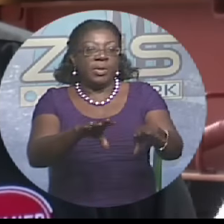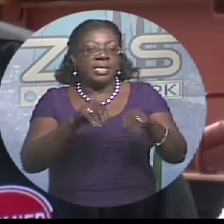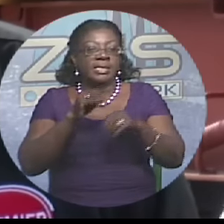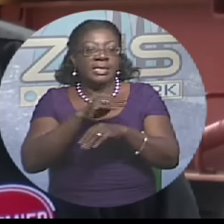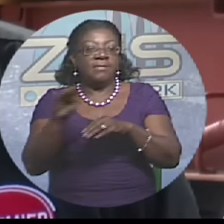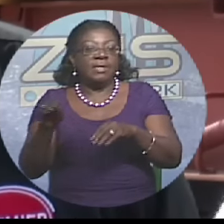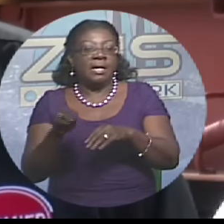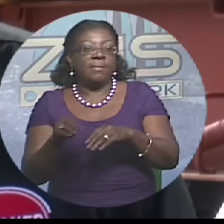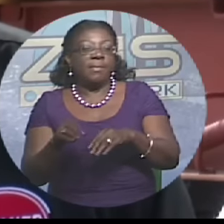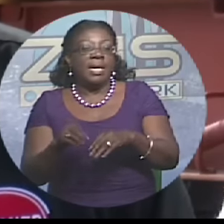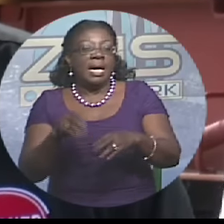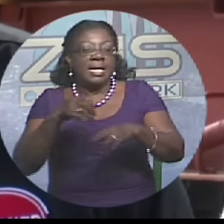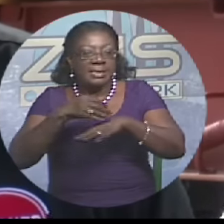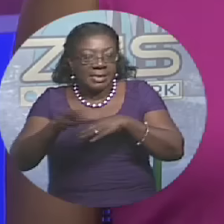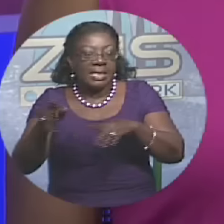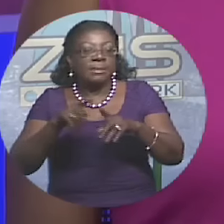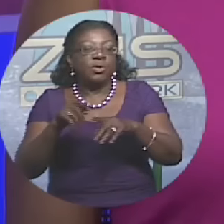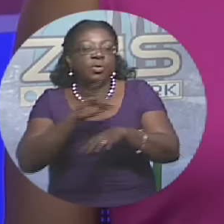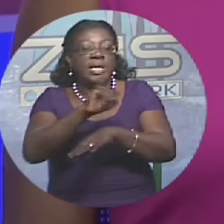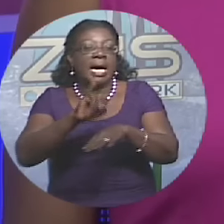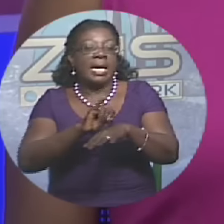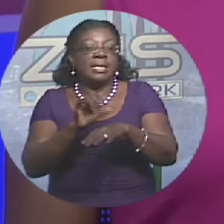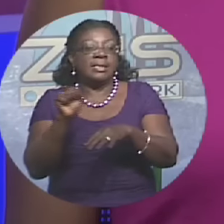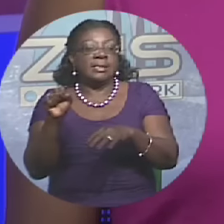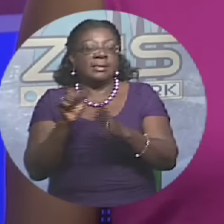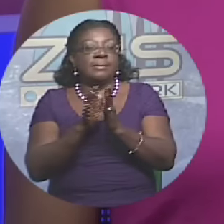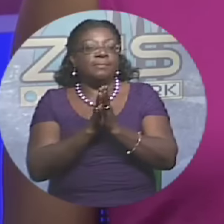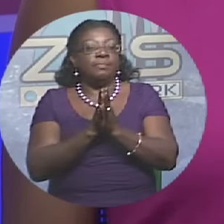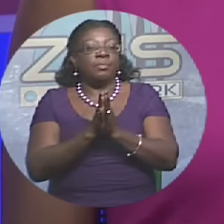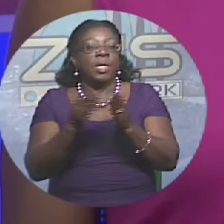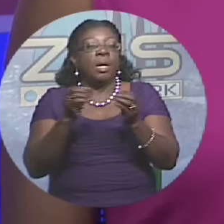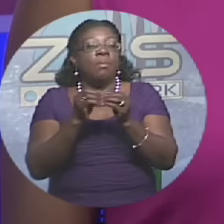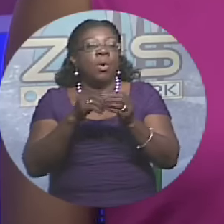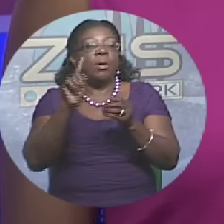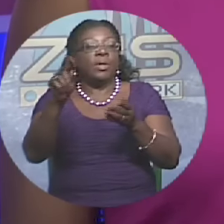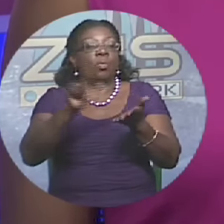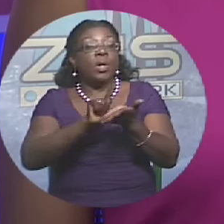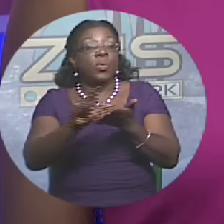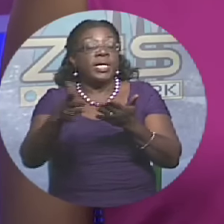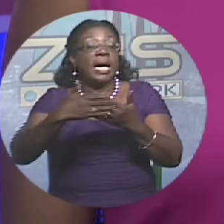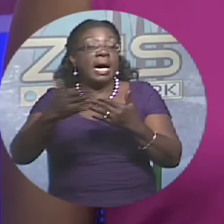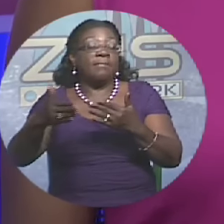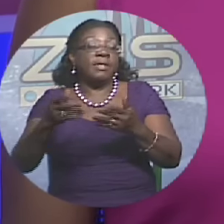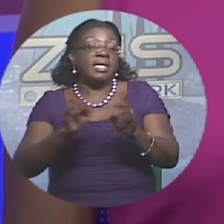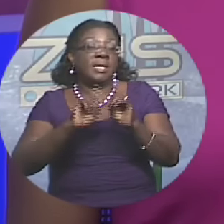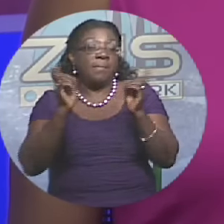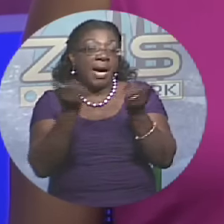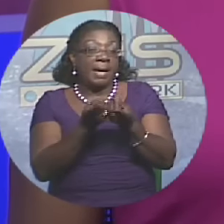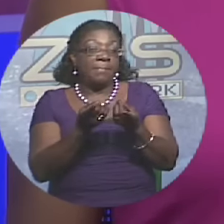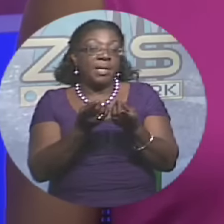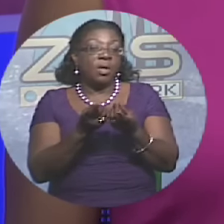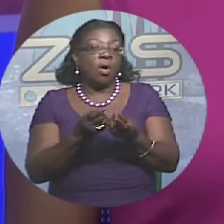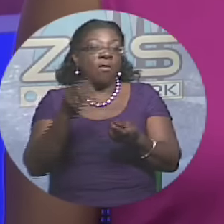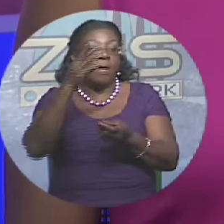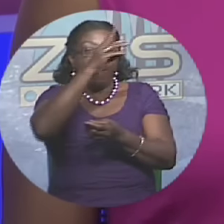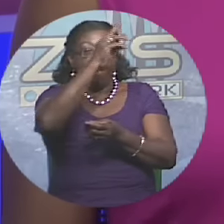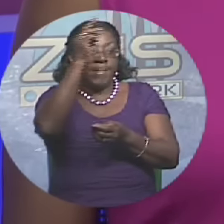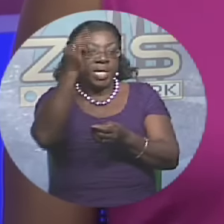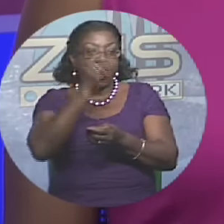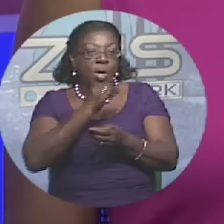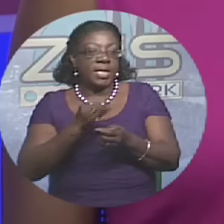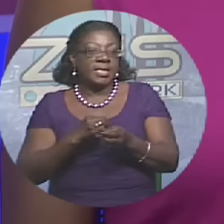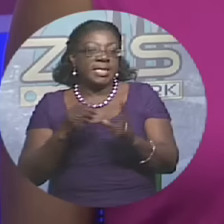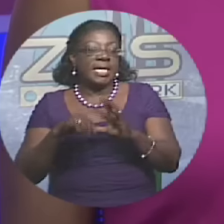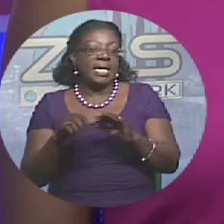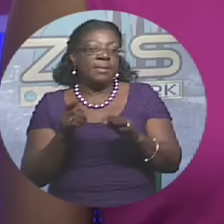and effectively distribute them in the islands. More than a week after the Department of Meteorology came under fire due to claims of